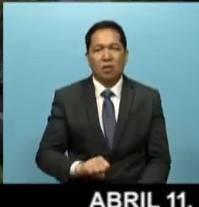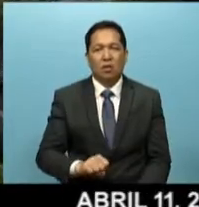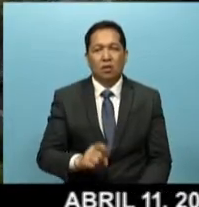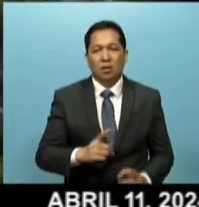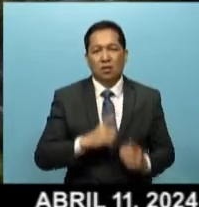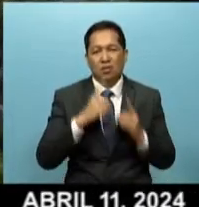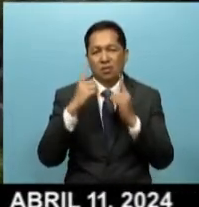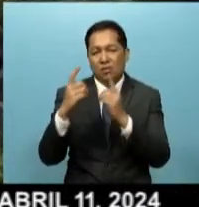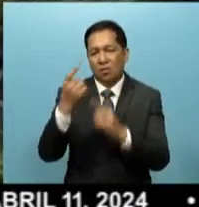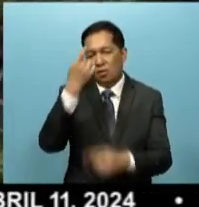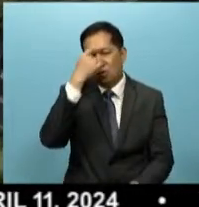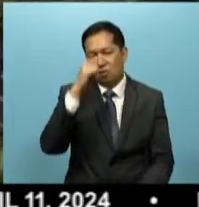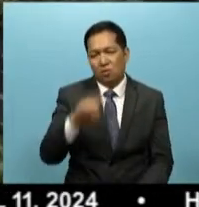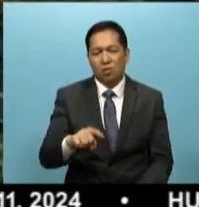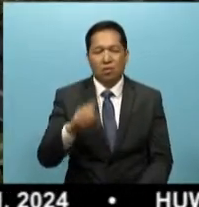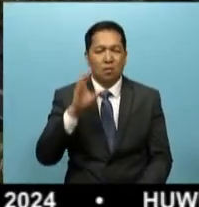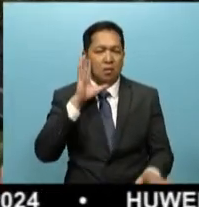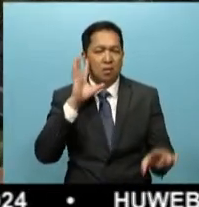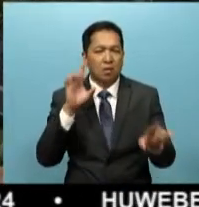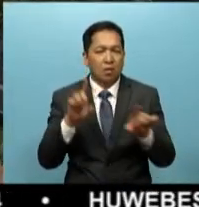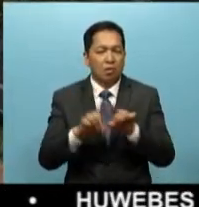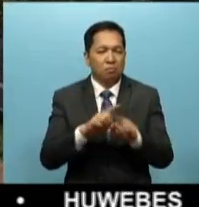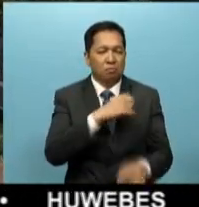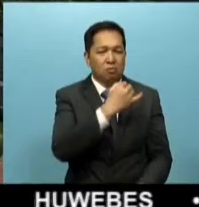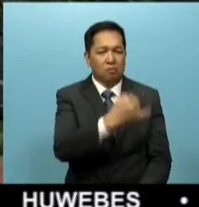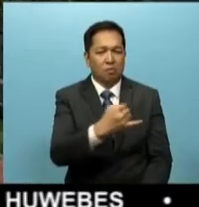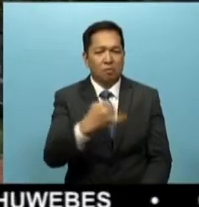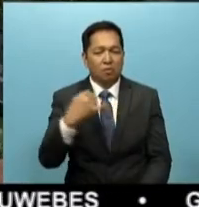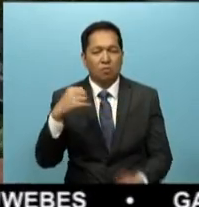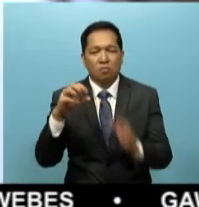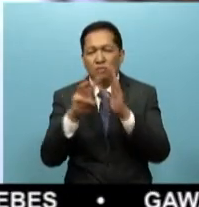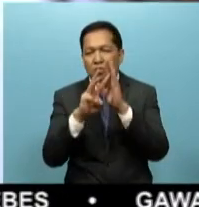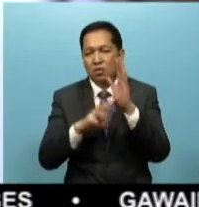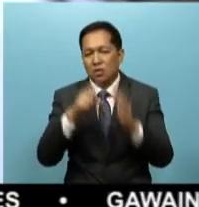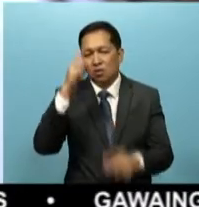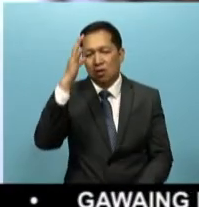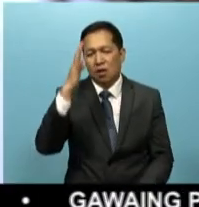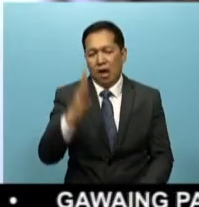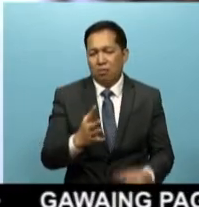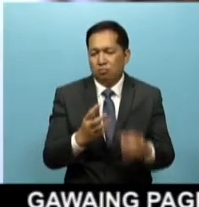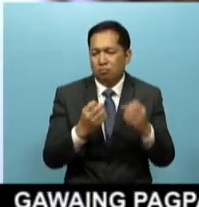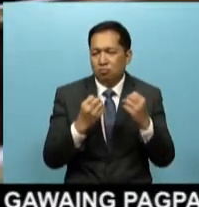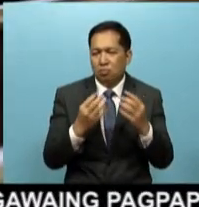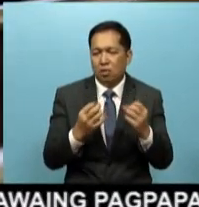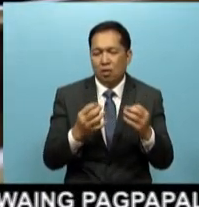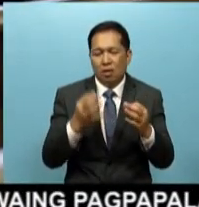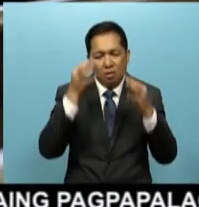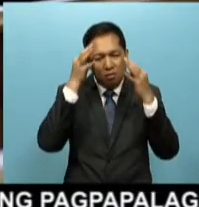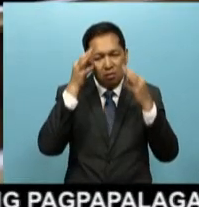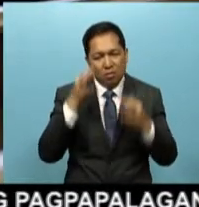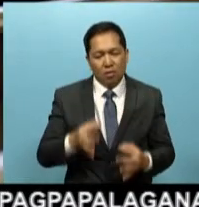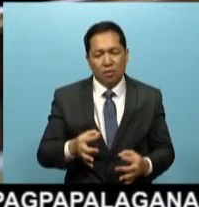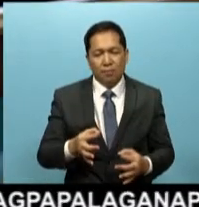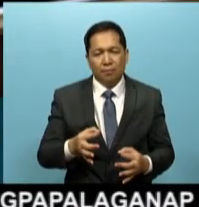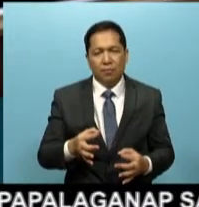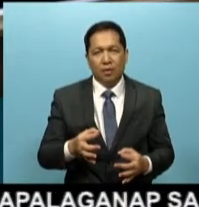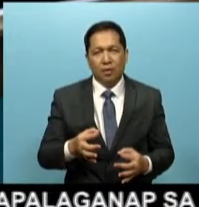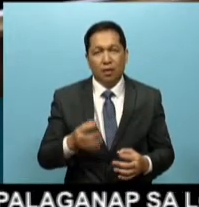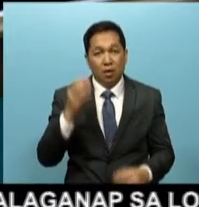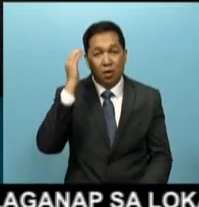of the brethren to invite more people to listen to the words of God, many of them decided to know more about the Church of